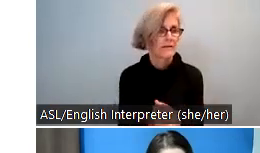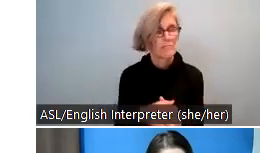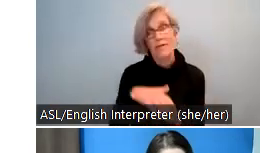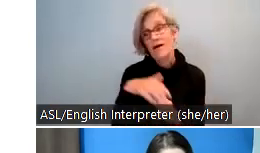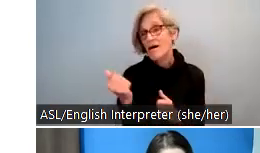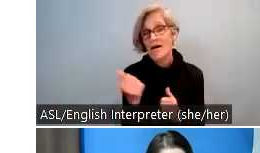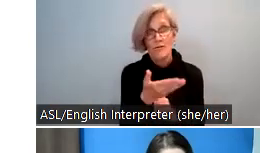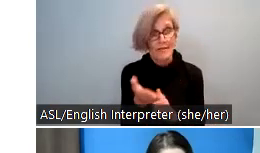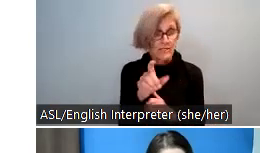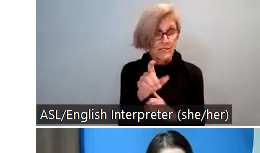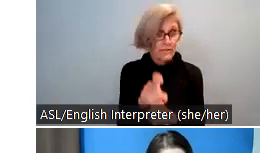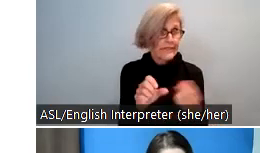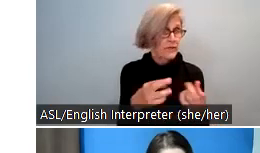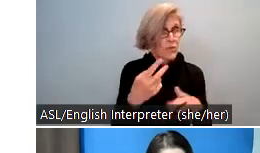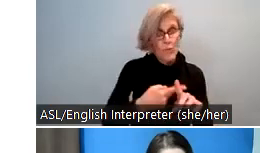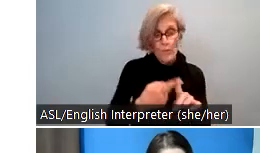subscription fees.